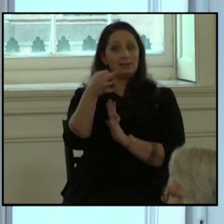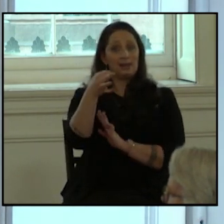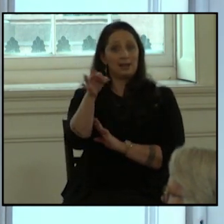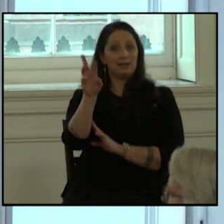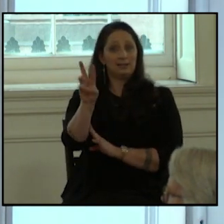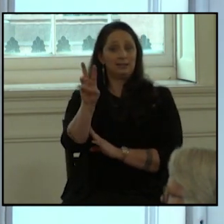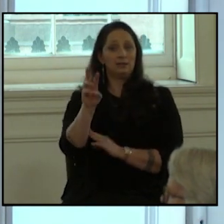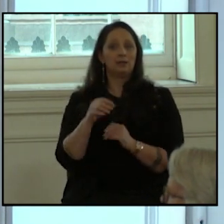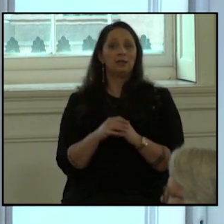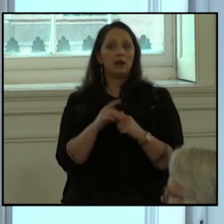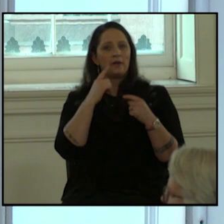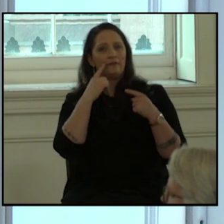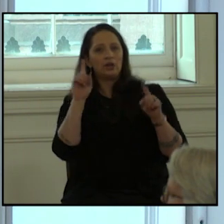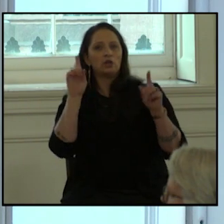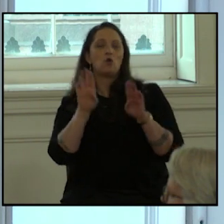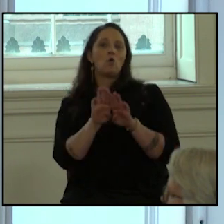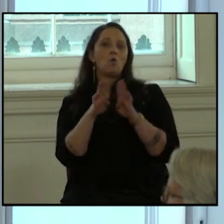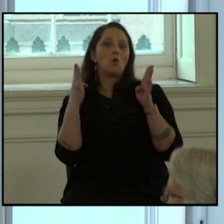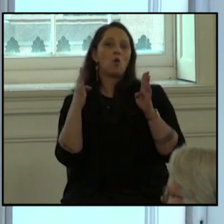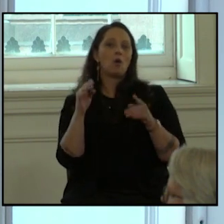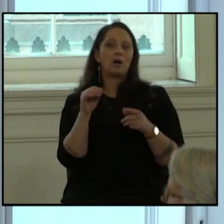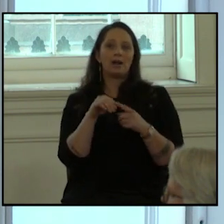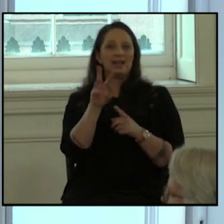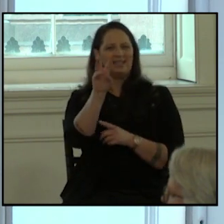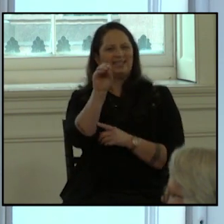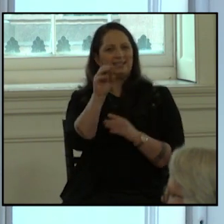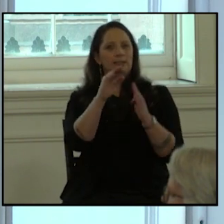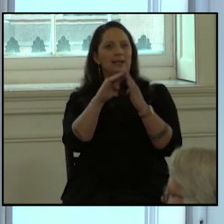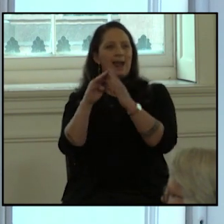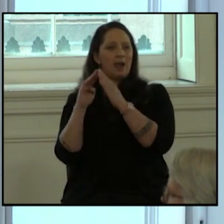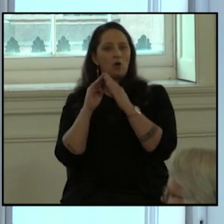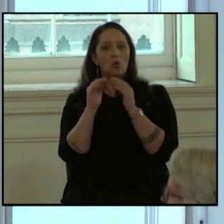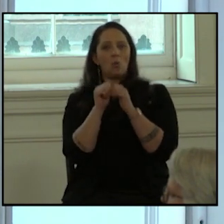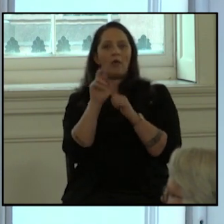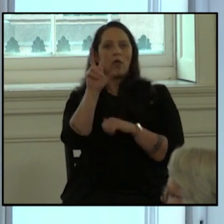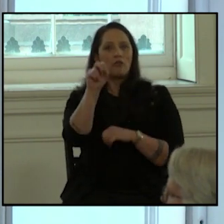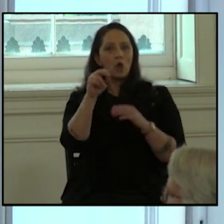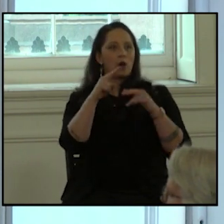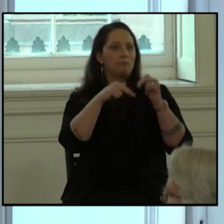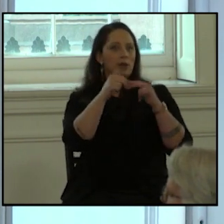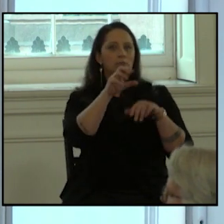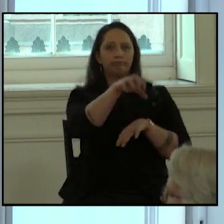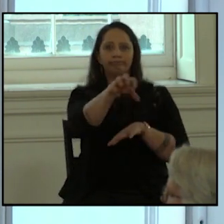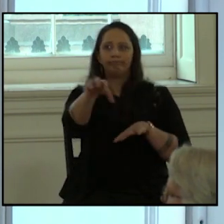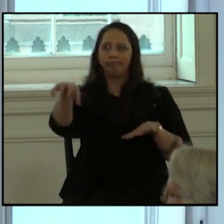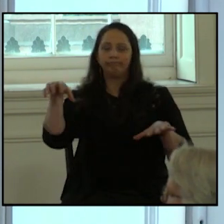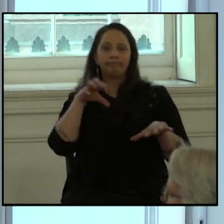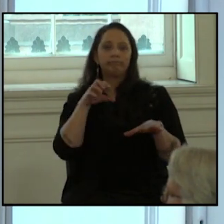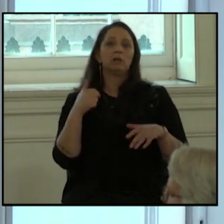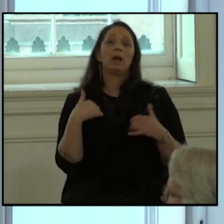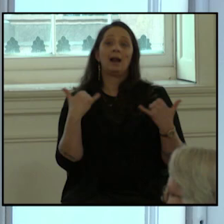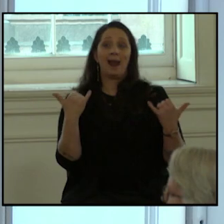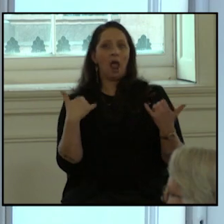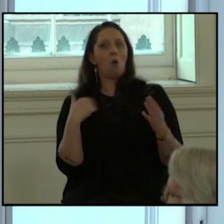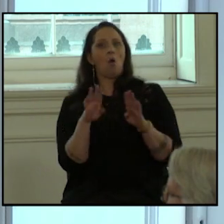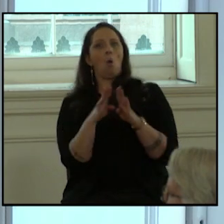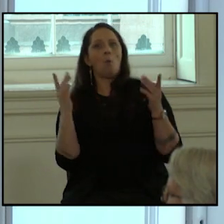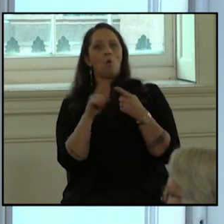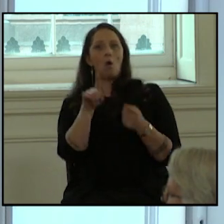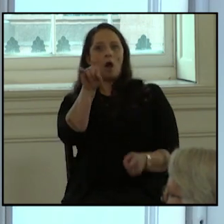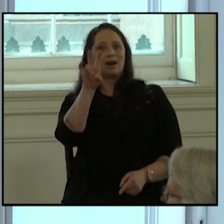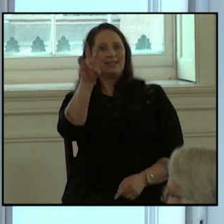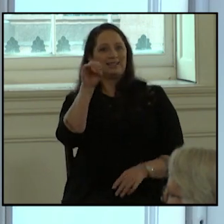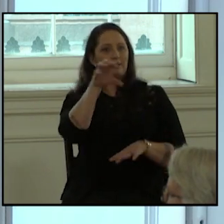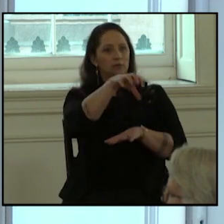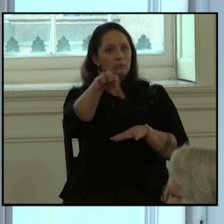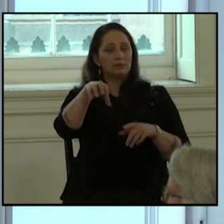1996, it officially opened in 60 towns with 30 sites. And today we are upwards of 170 sites in